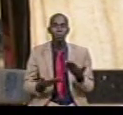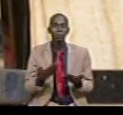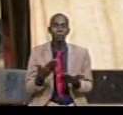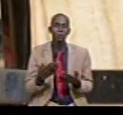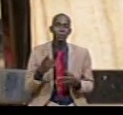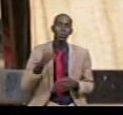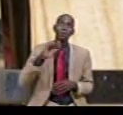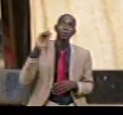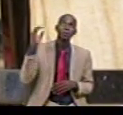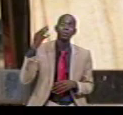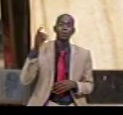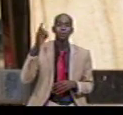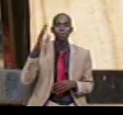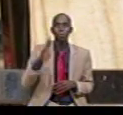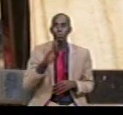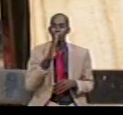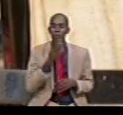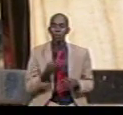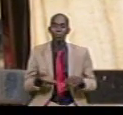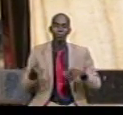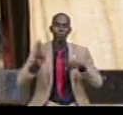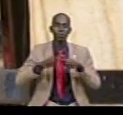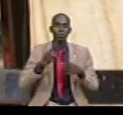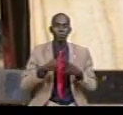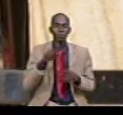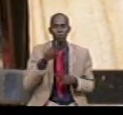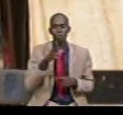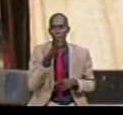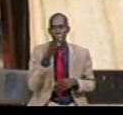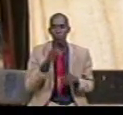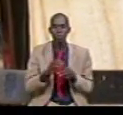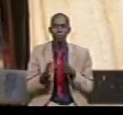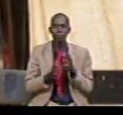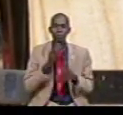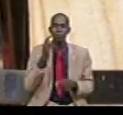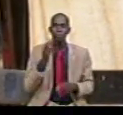God be multiplied unto you, ma, in Jesus' name.